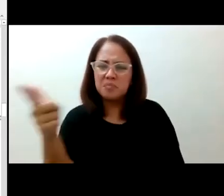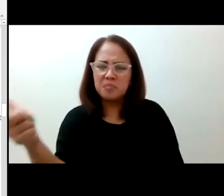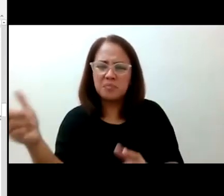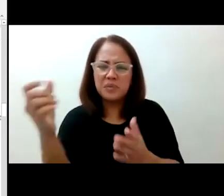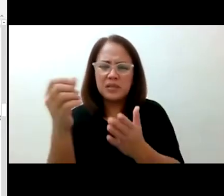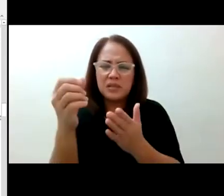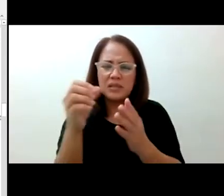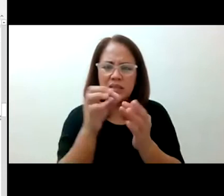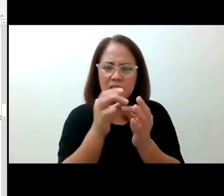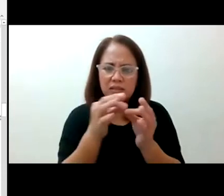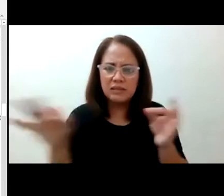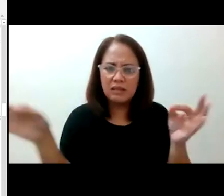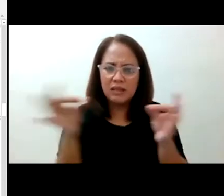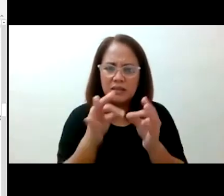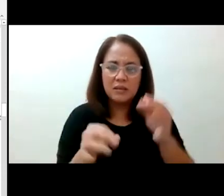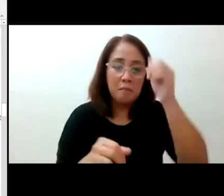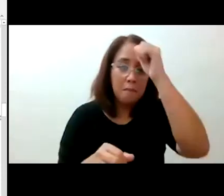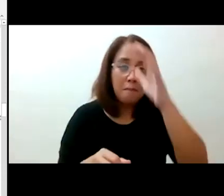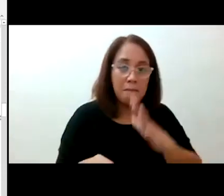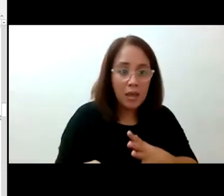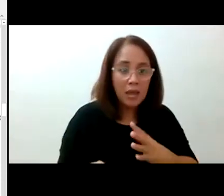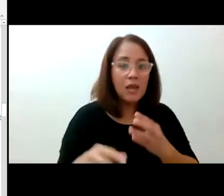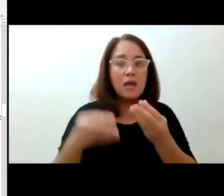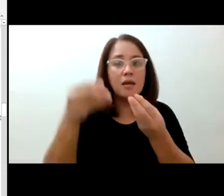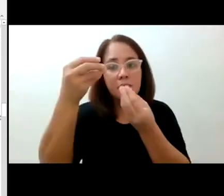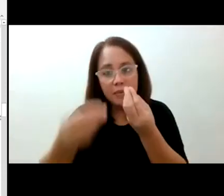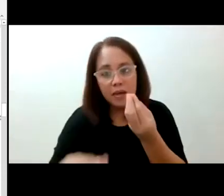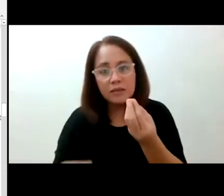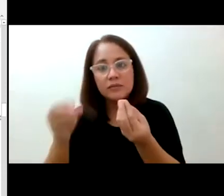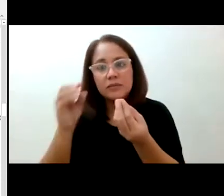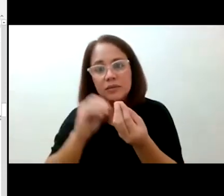banana, and with like?